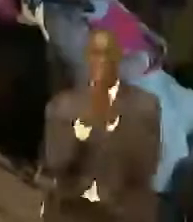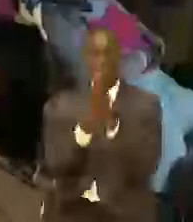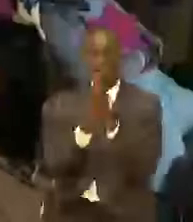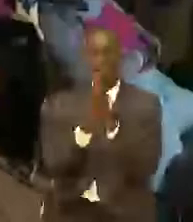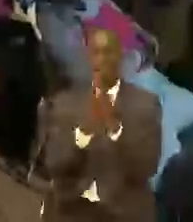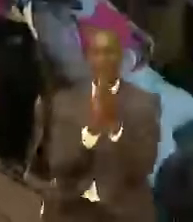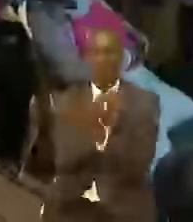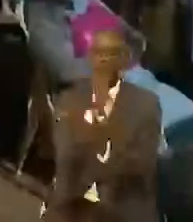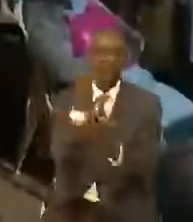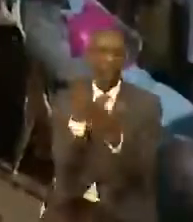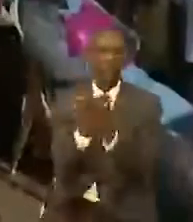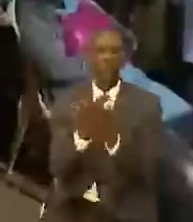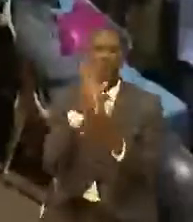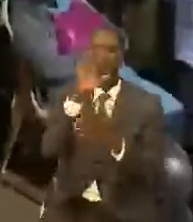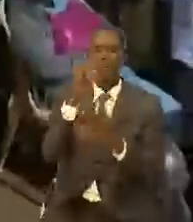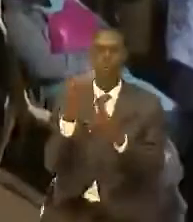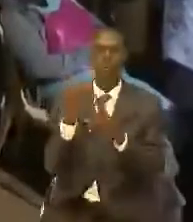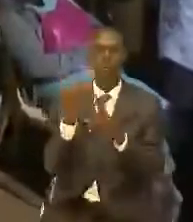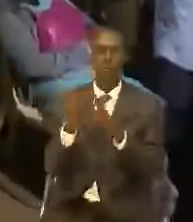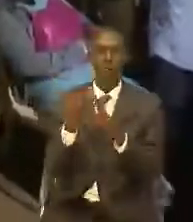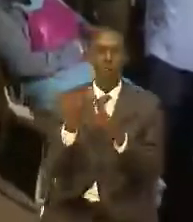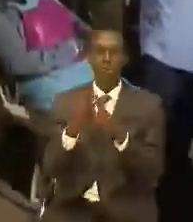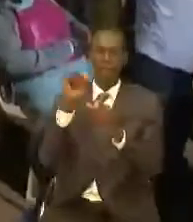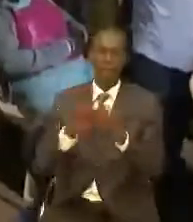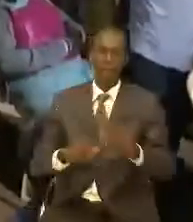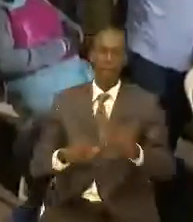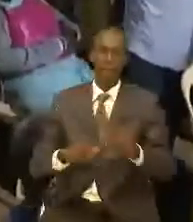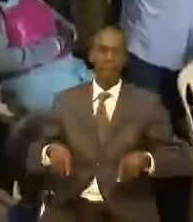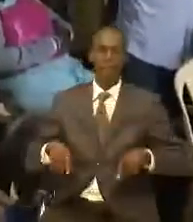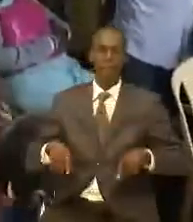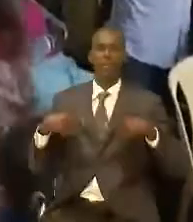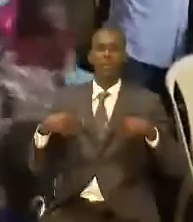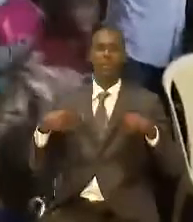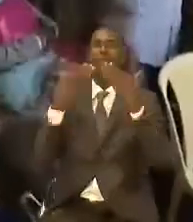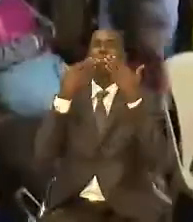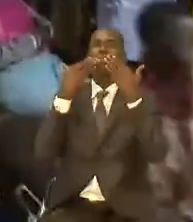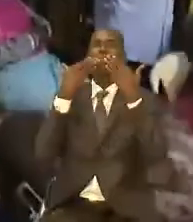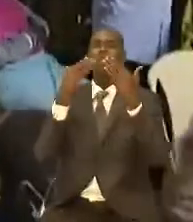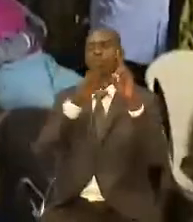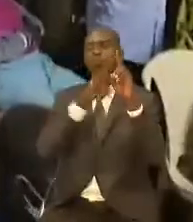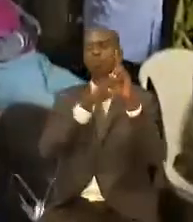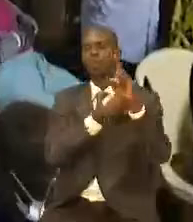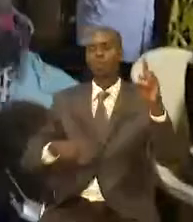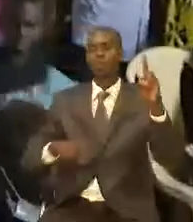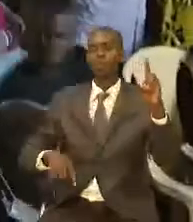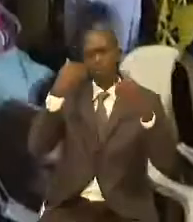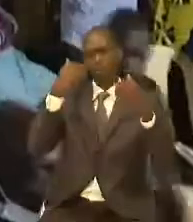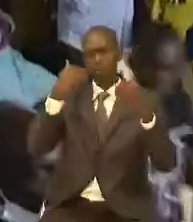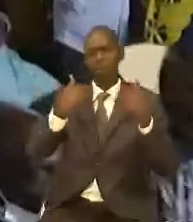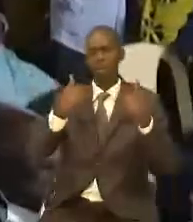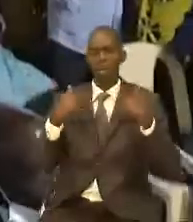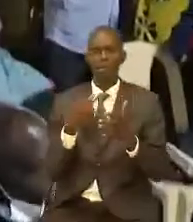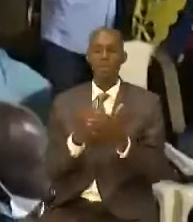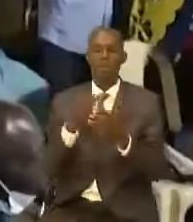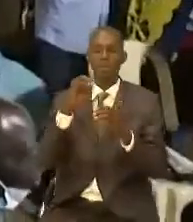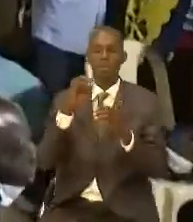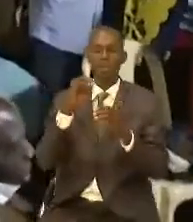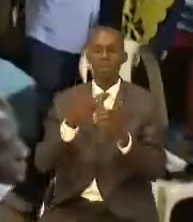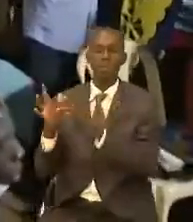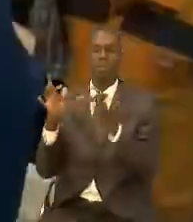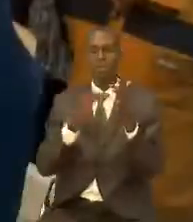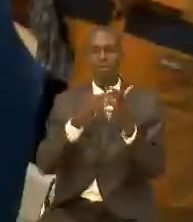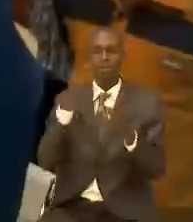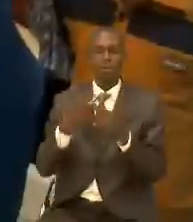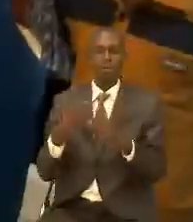your word in every life. Amen. Thank you because we know you have done it. In Jesus' name